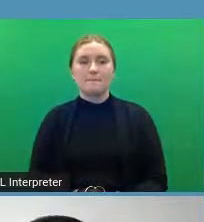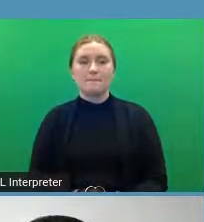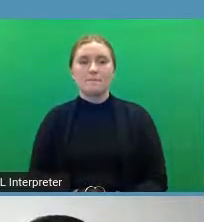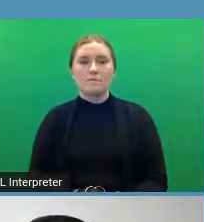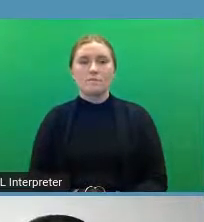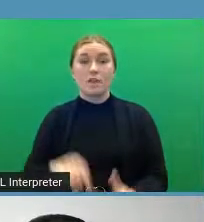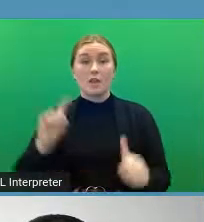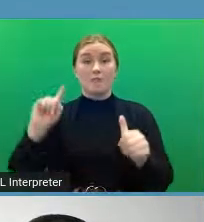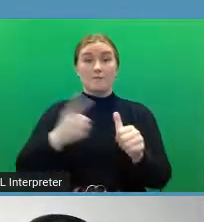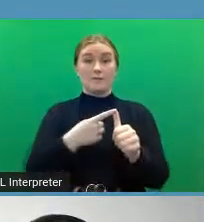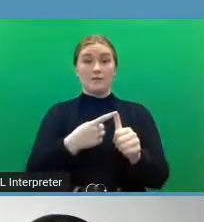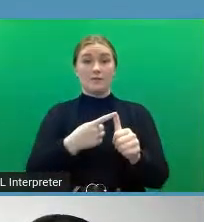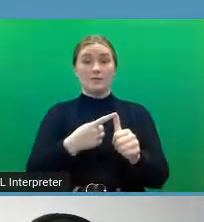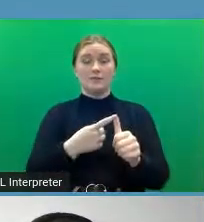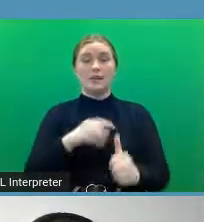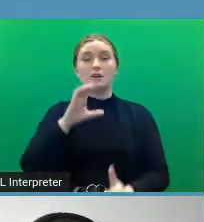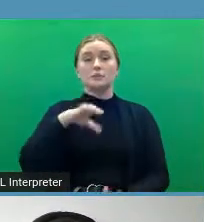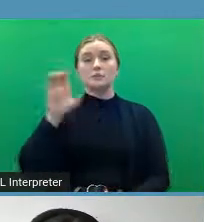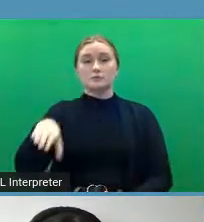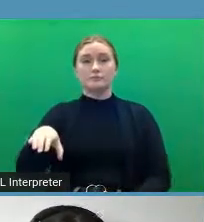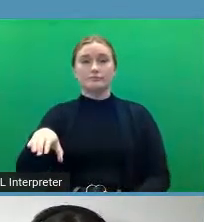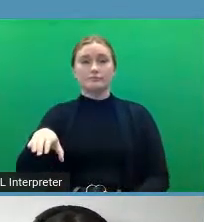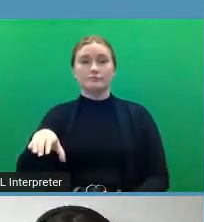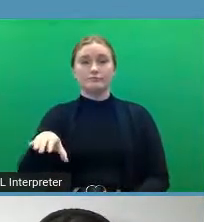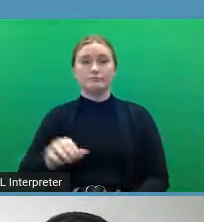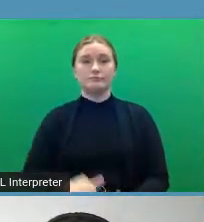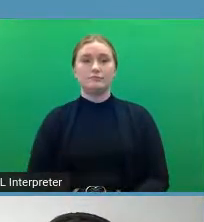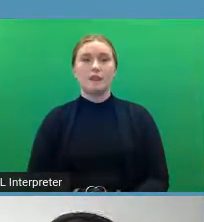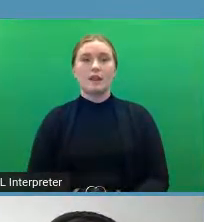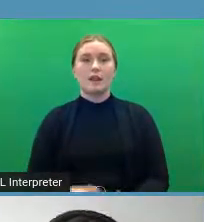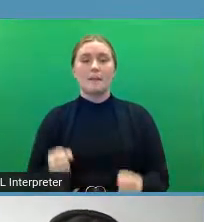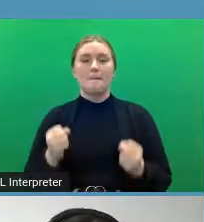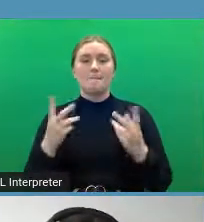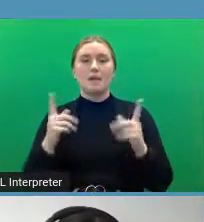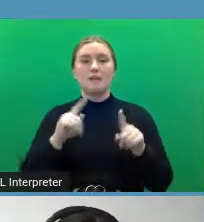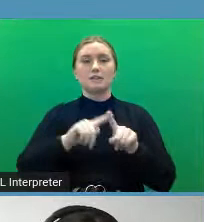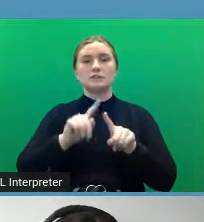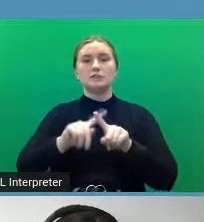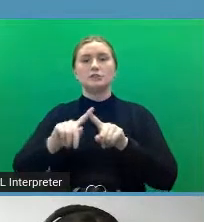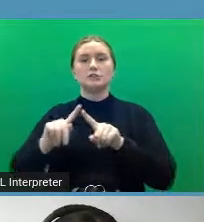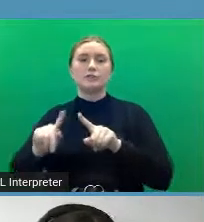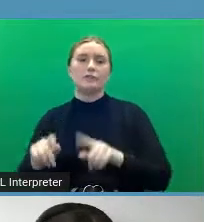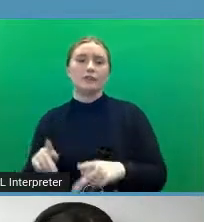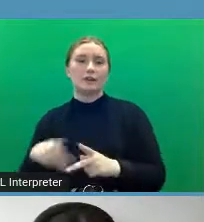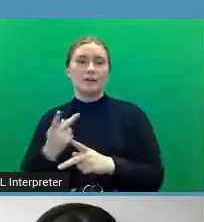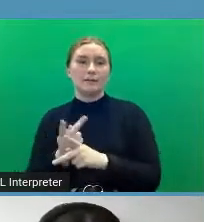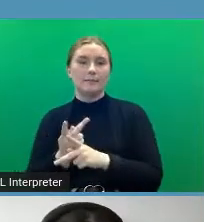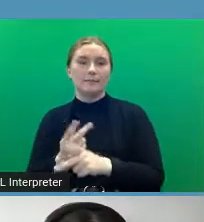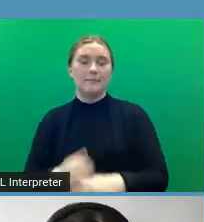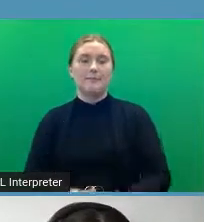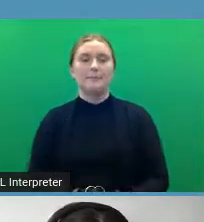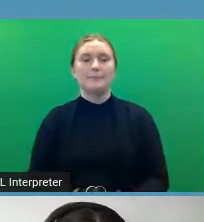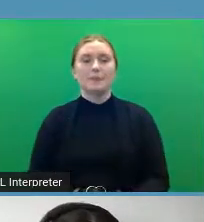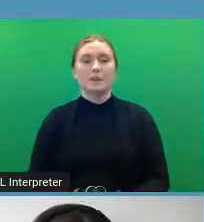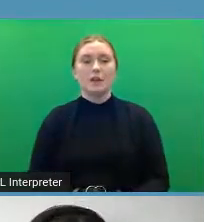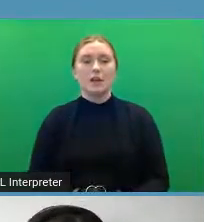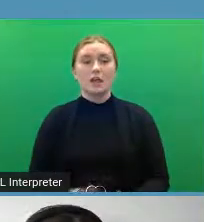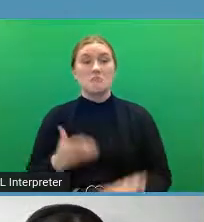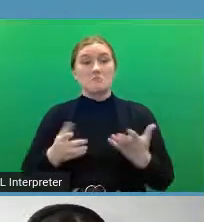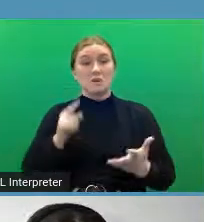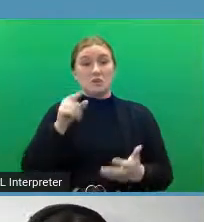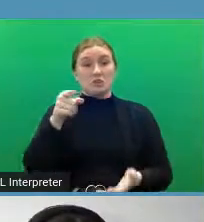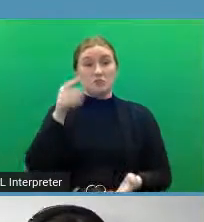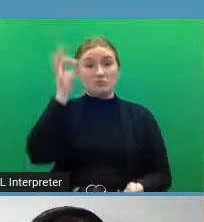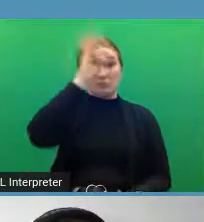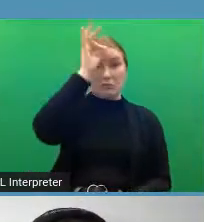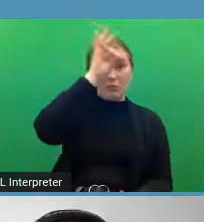Okay, so first, captions. There are two kinds of captions. This you may not be aware of, you might be